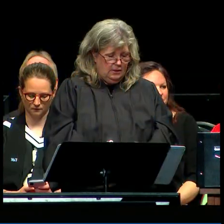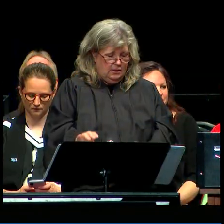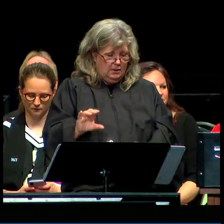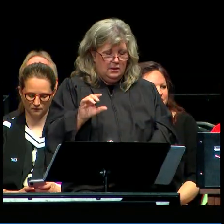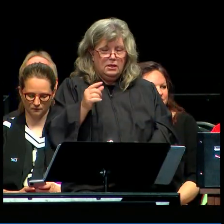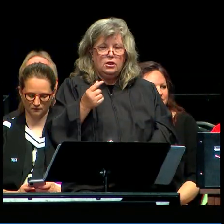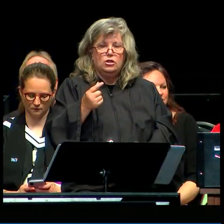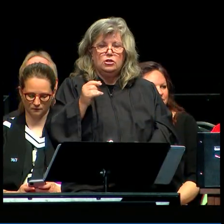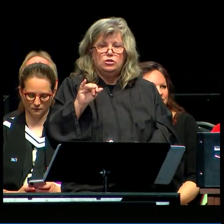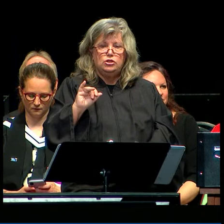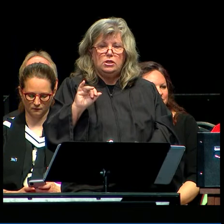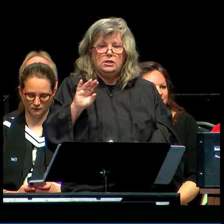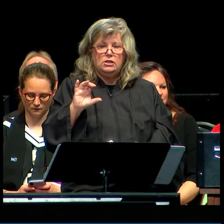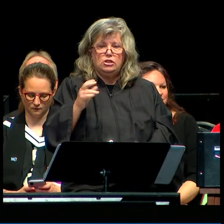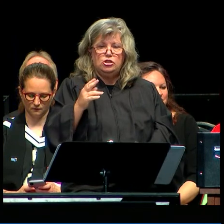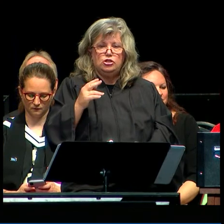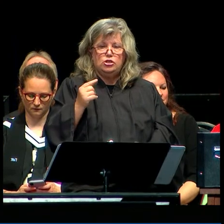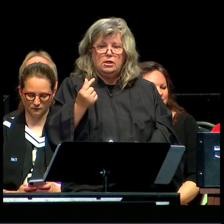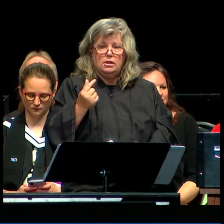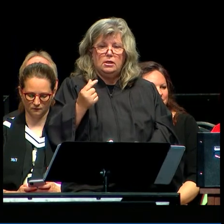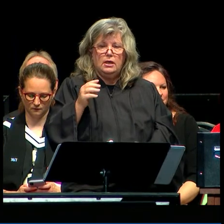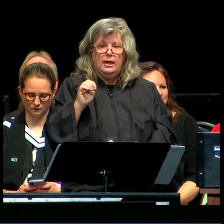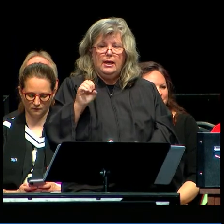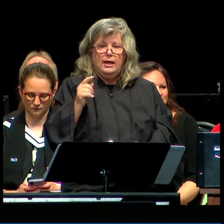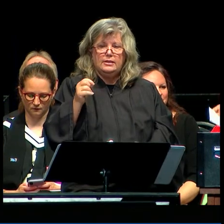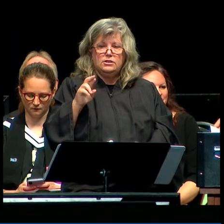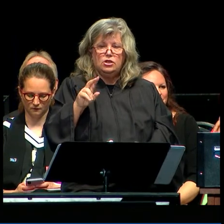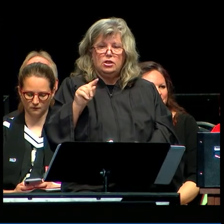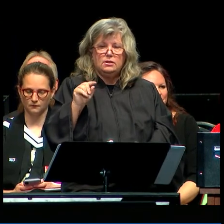Jiqing Esther Tang, with distinction.